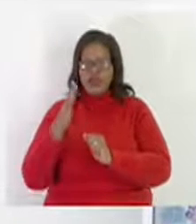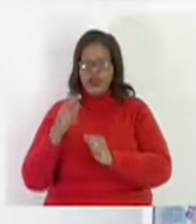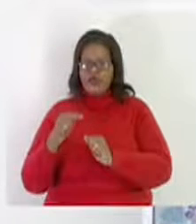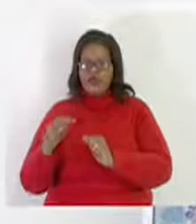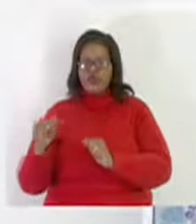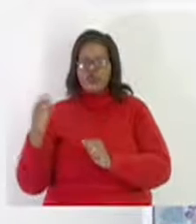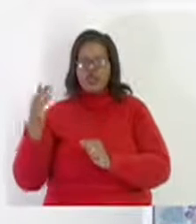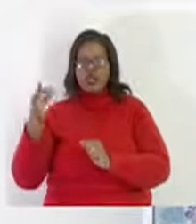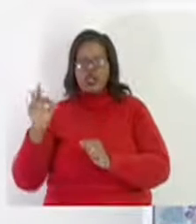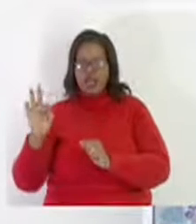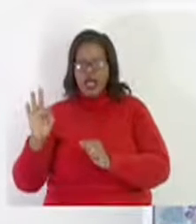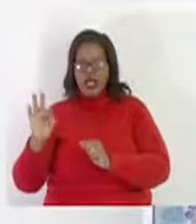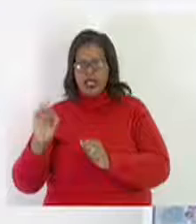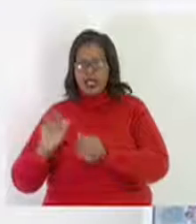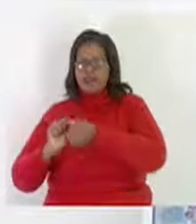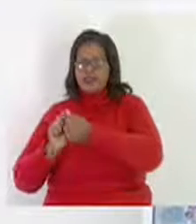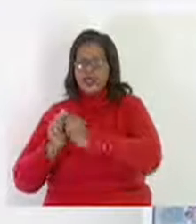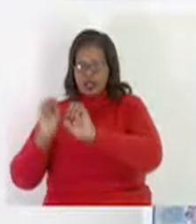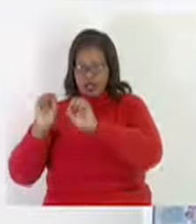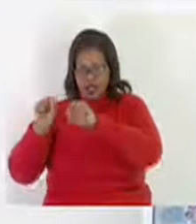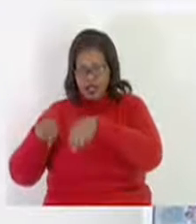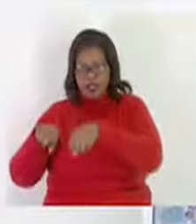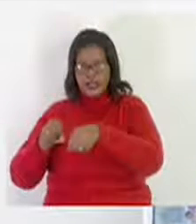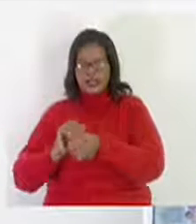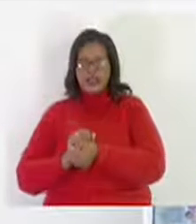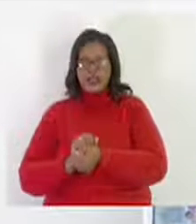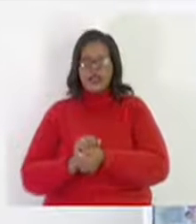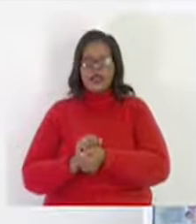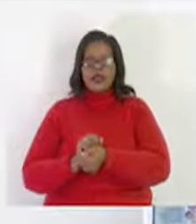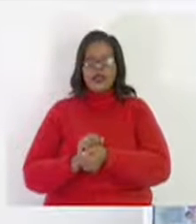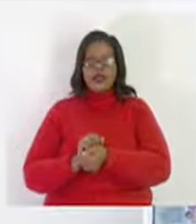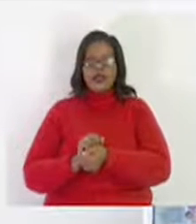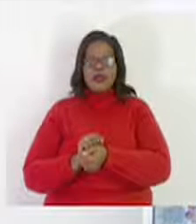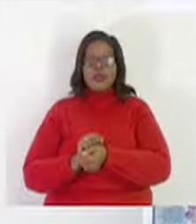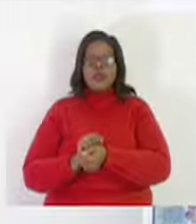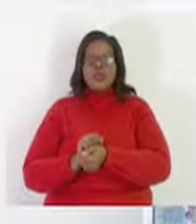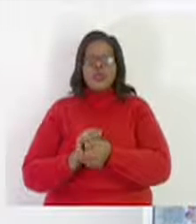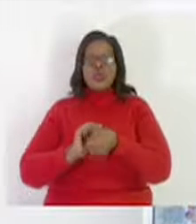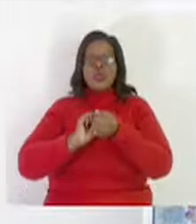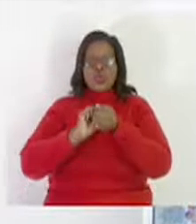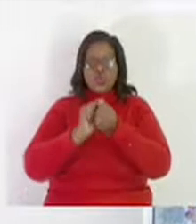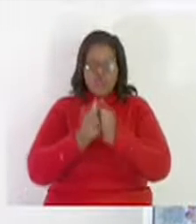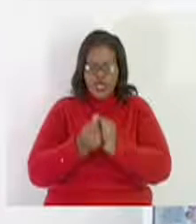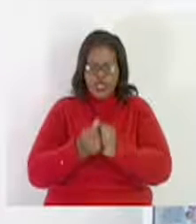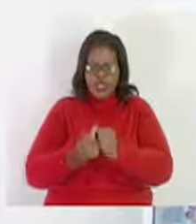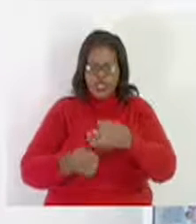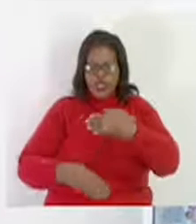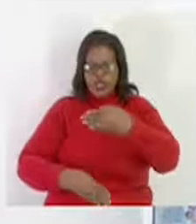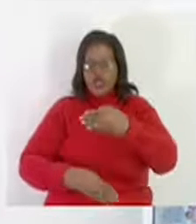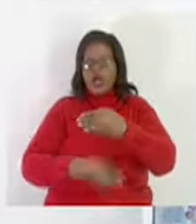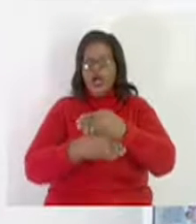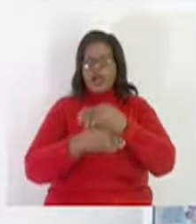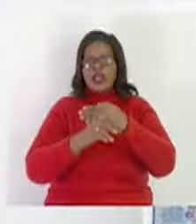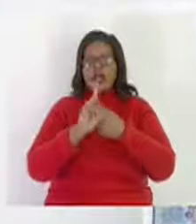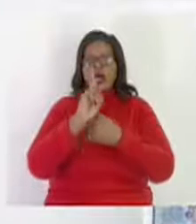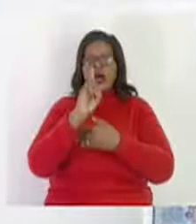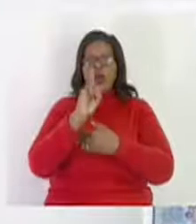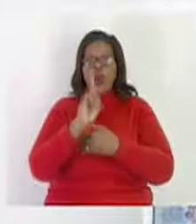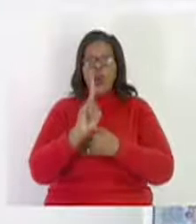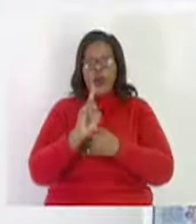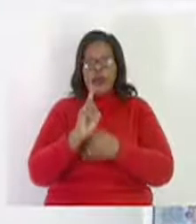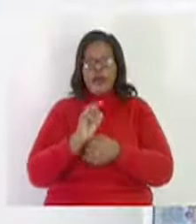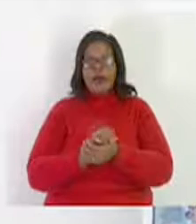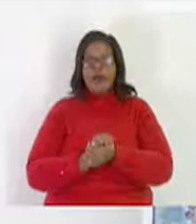And there is also a change by adding 1 if it falls in this